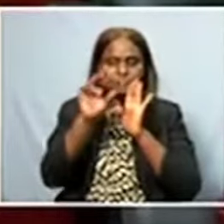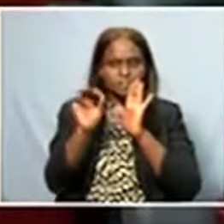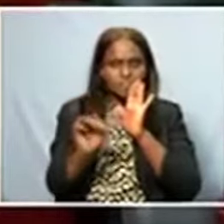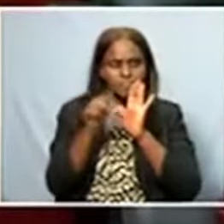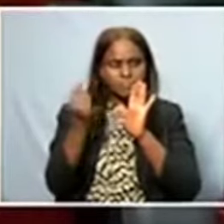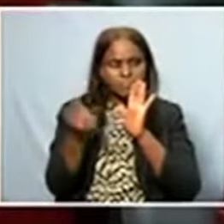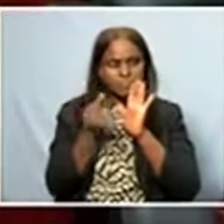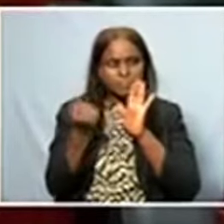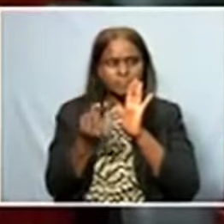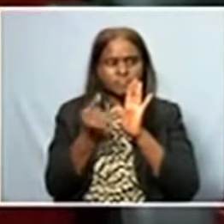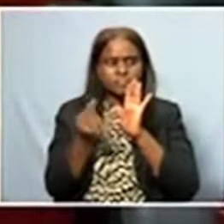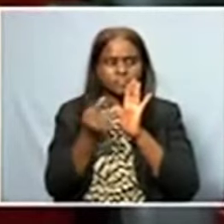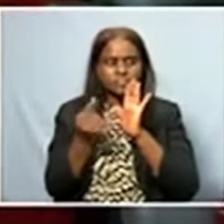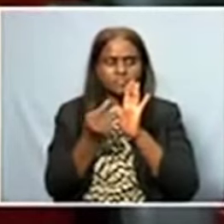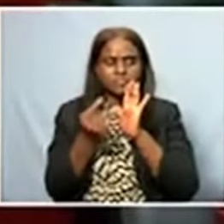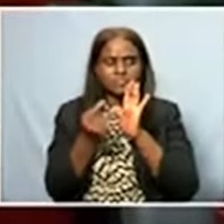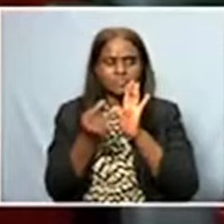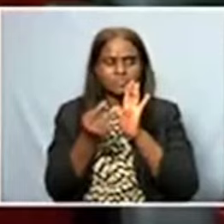only.